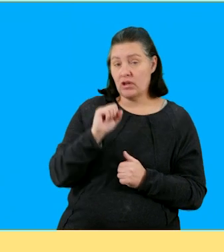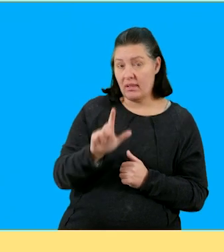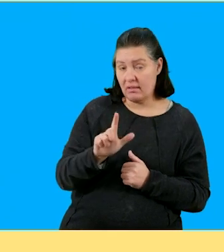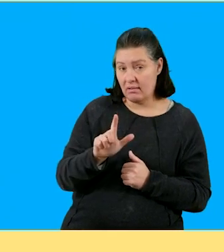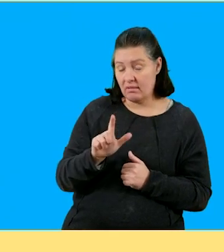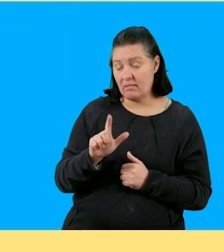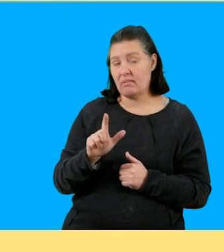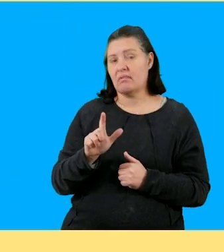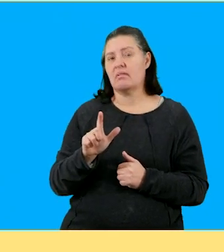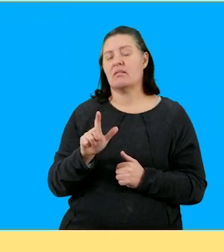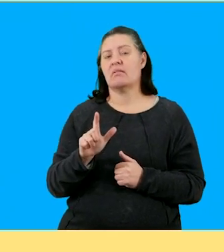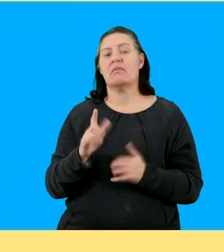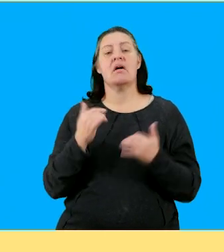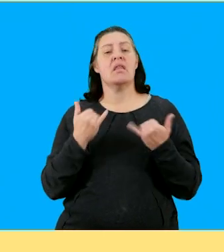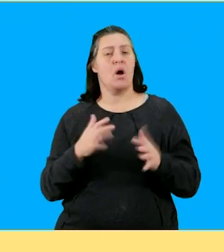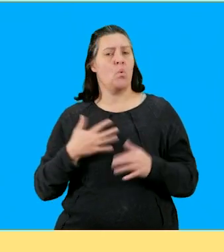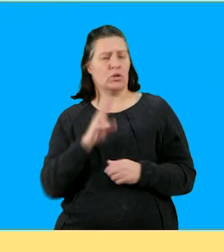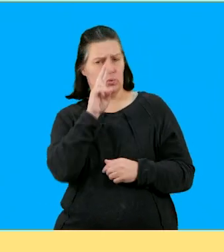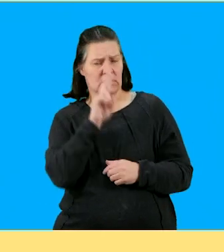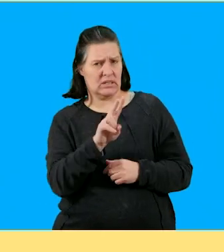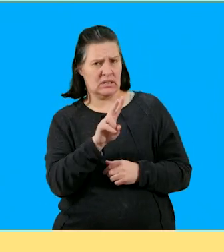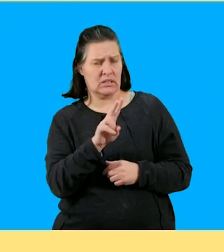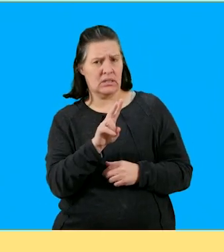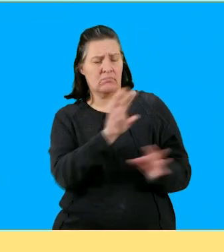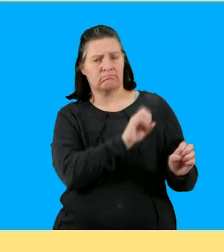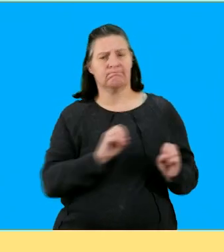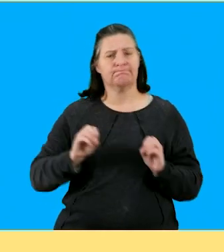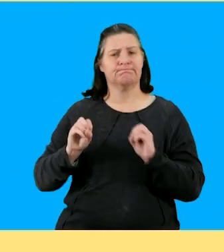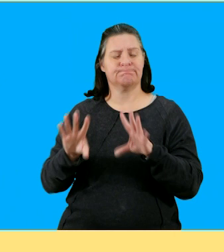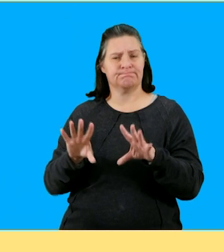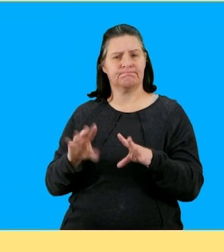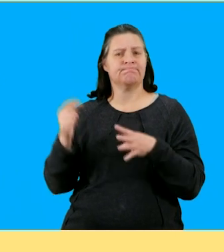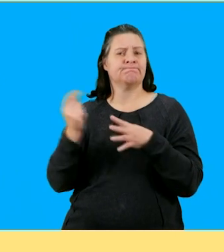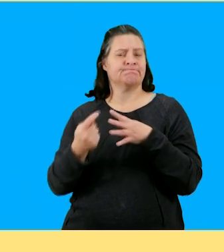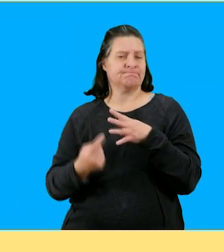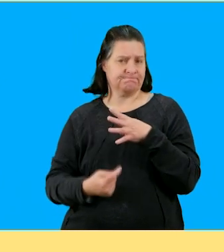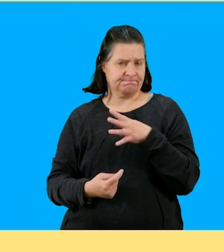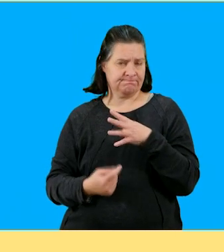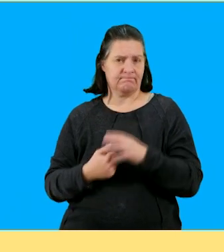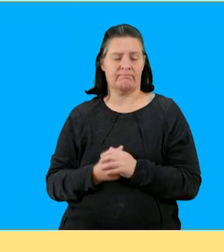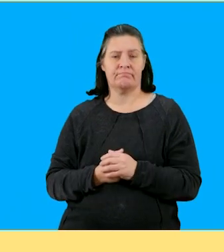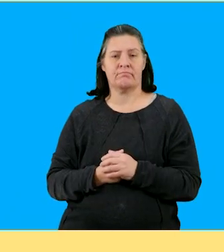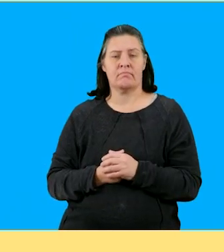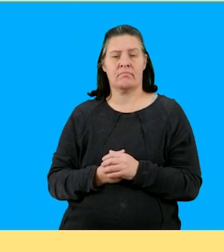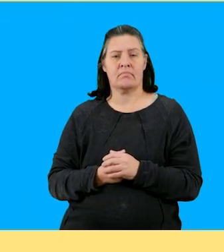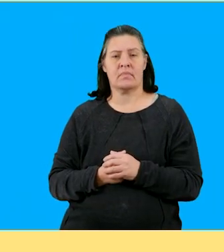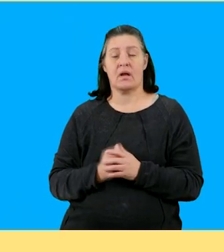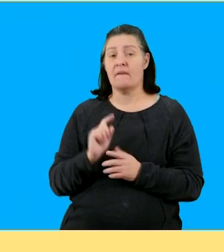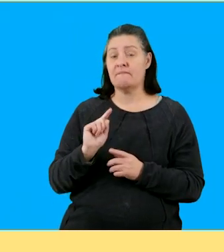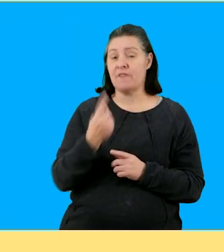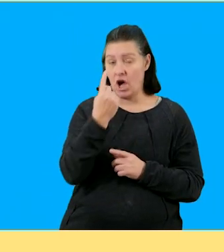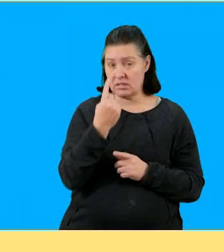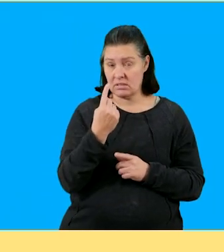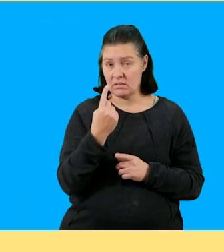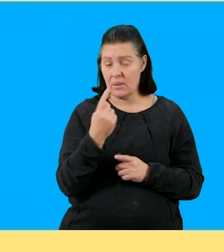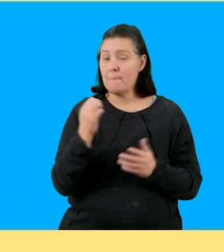ledger, we now want to see how we can post these particular transactions. The first thing